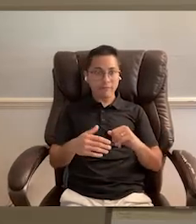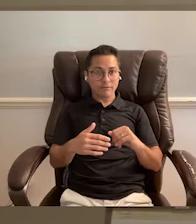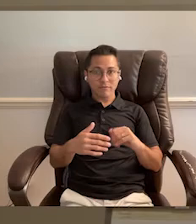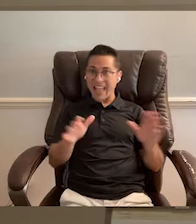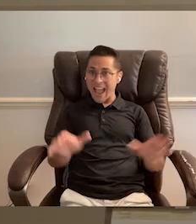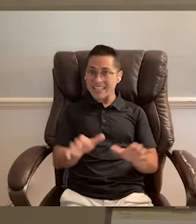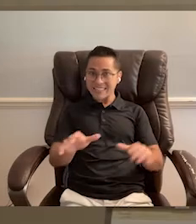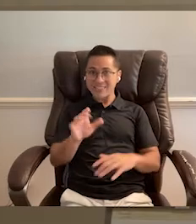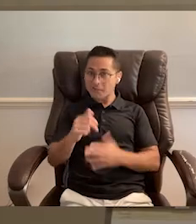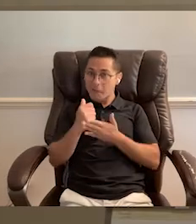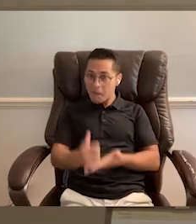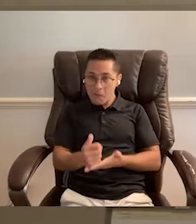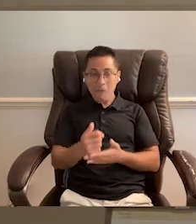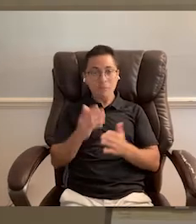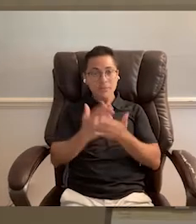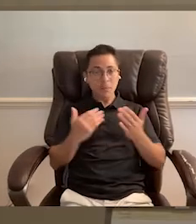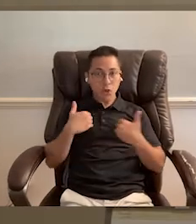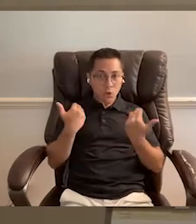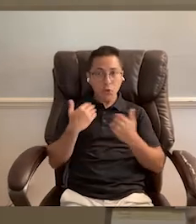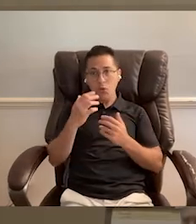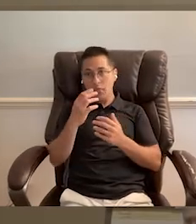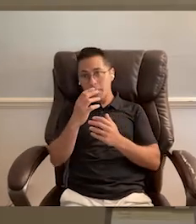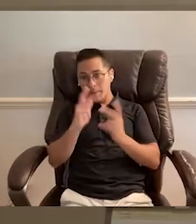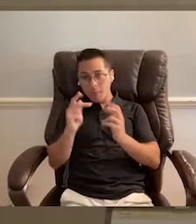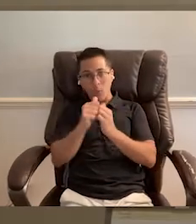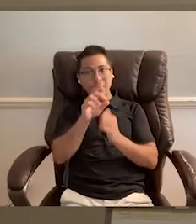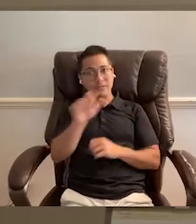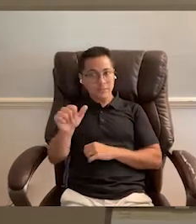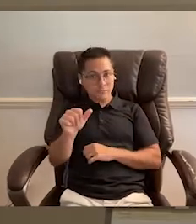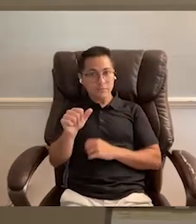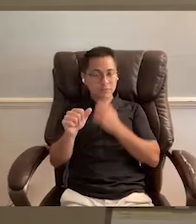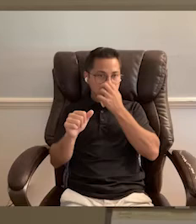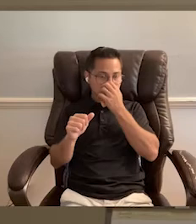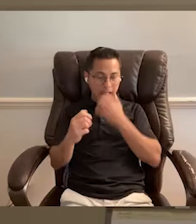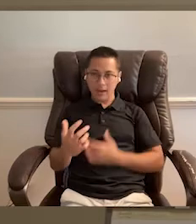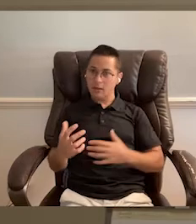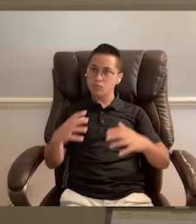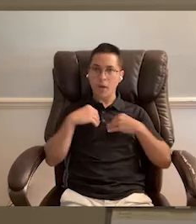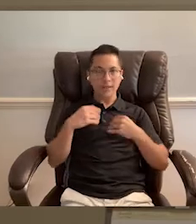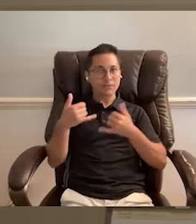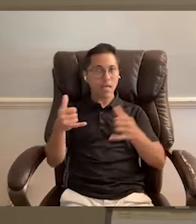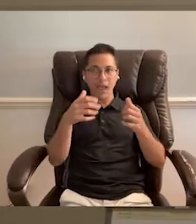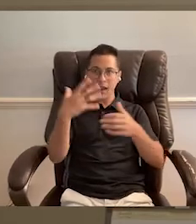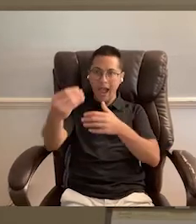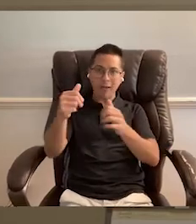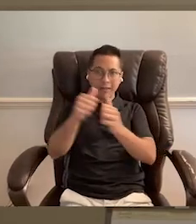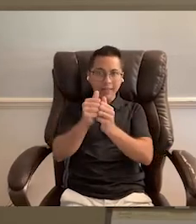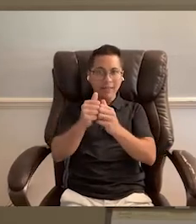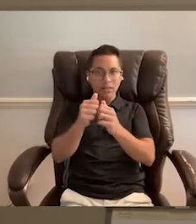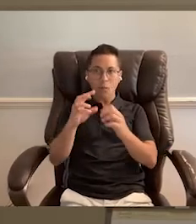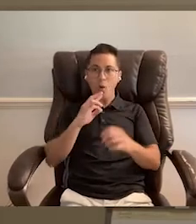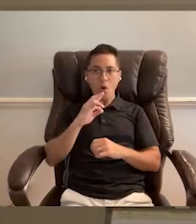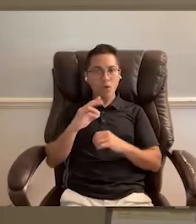it something that requires an intervention that's commercially available, then